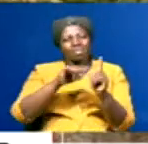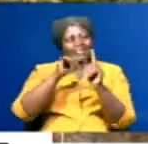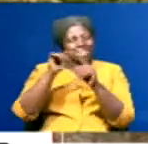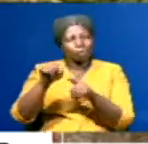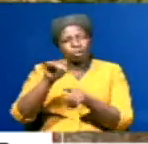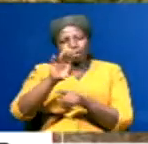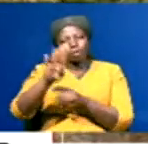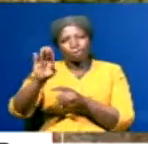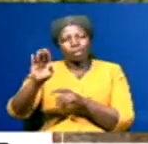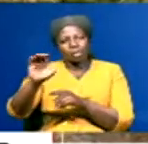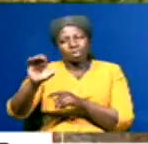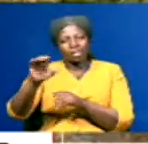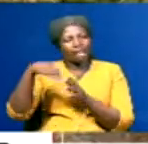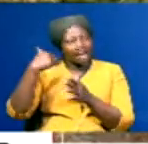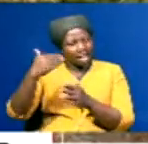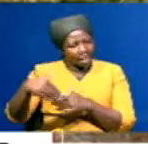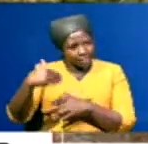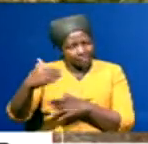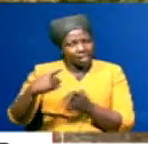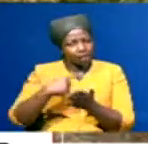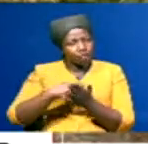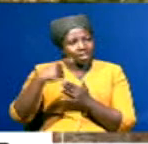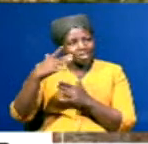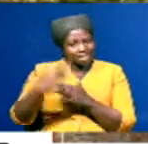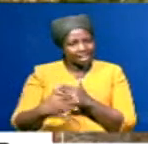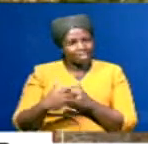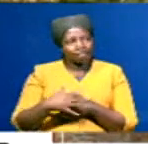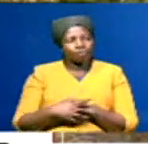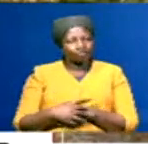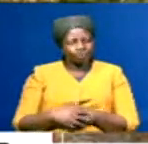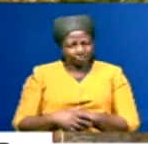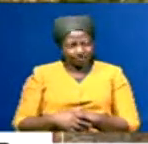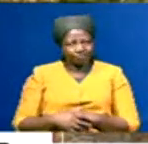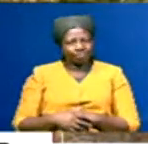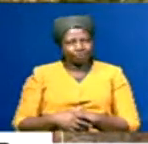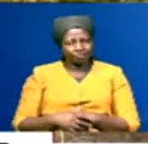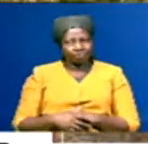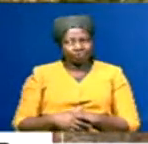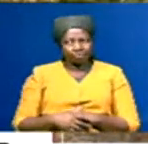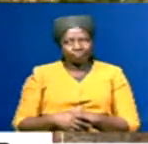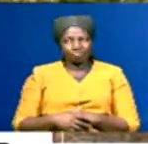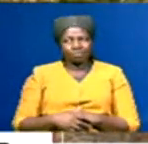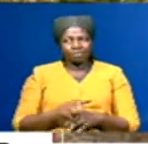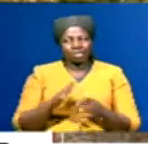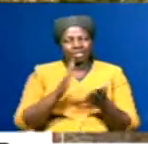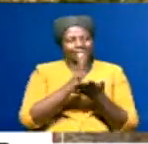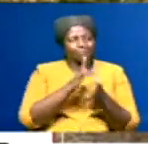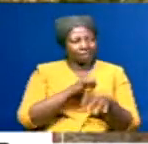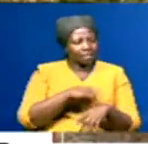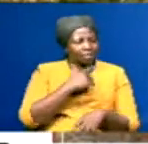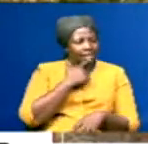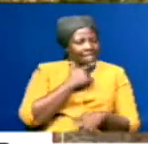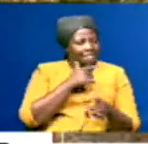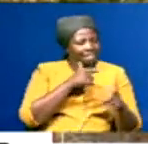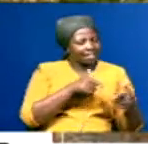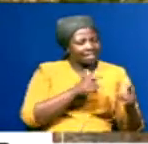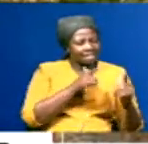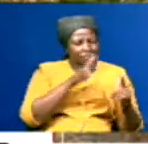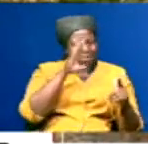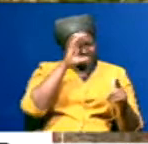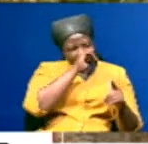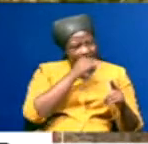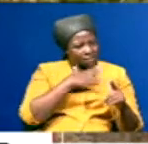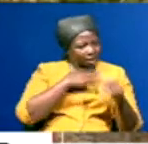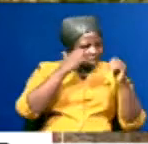weekend. I said, but don't let me miss my studies. I said, no, we can